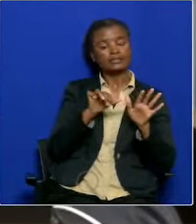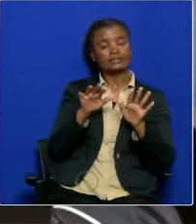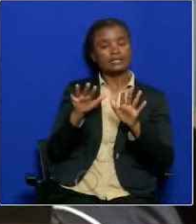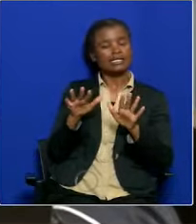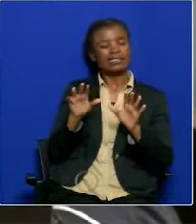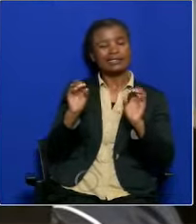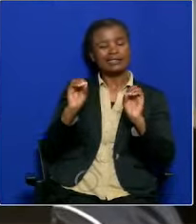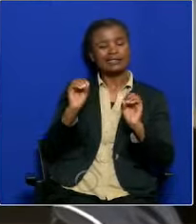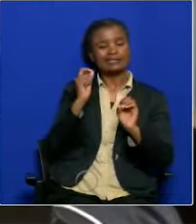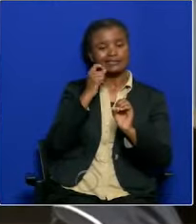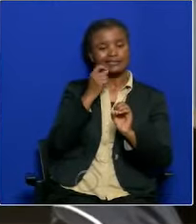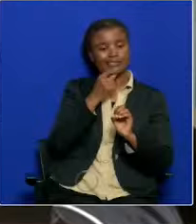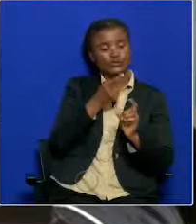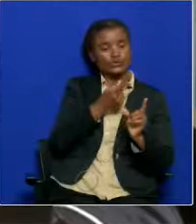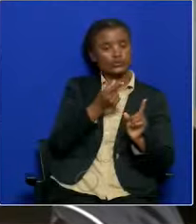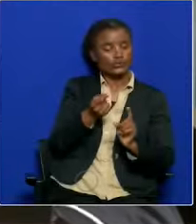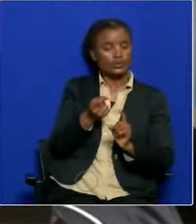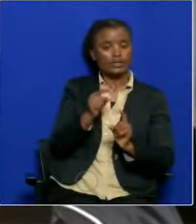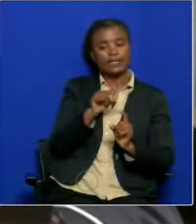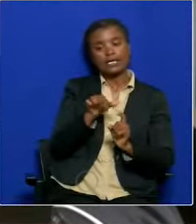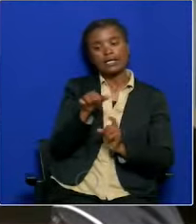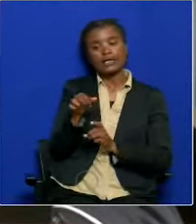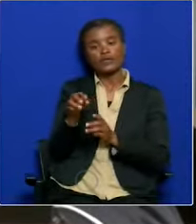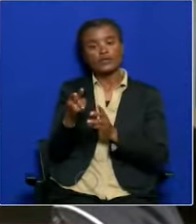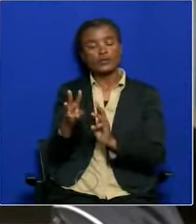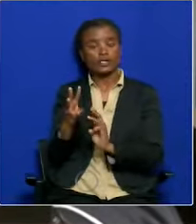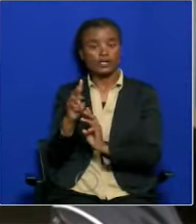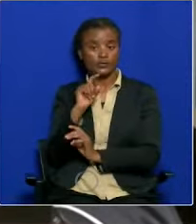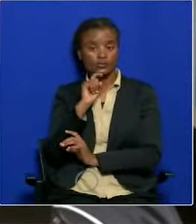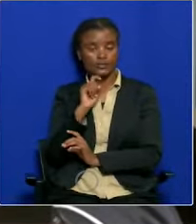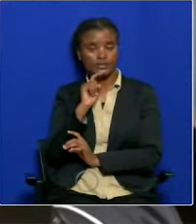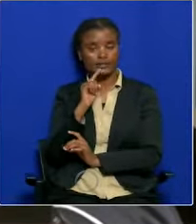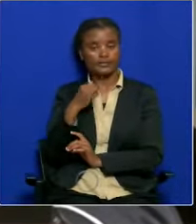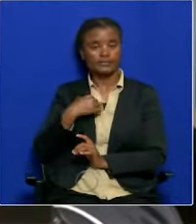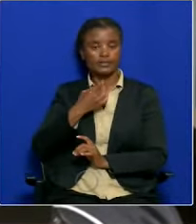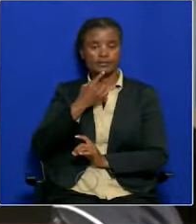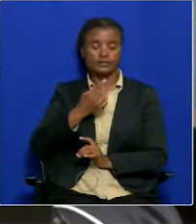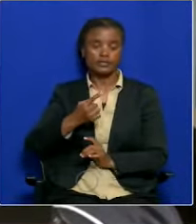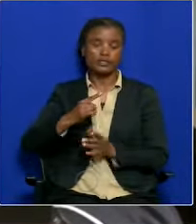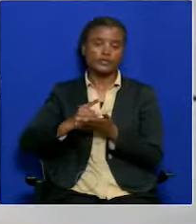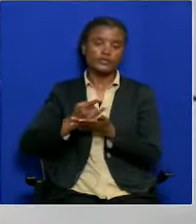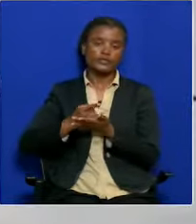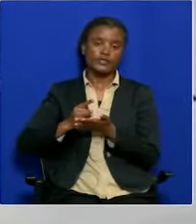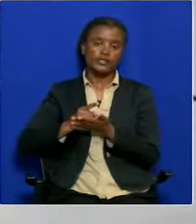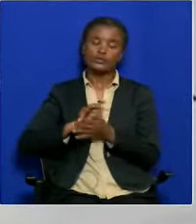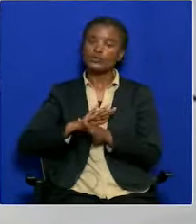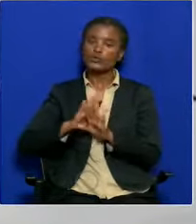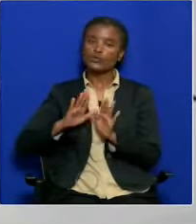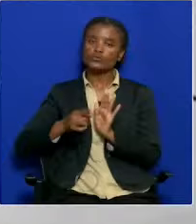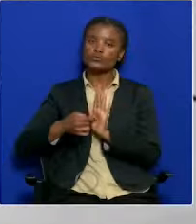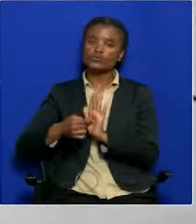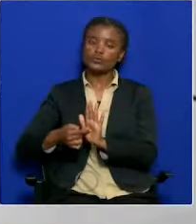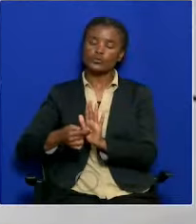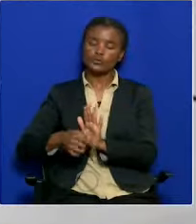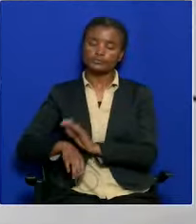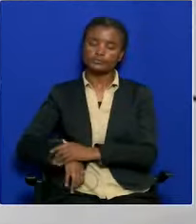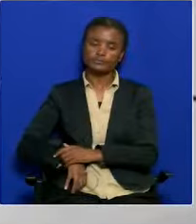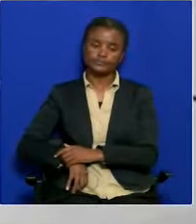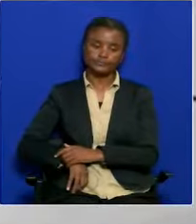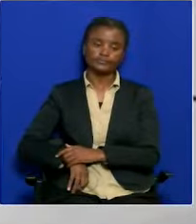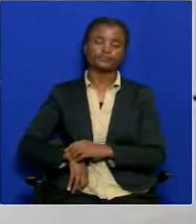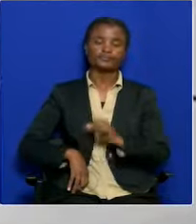not use other methods. I'm just saying the chats that we see don't show that. I accept. Yes.